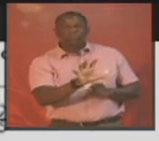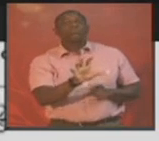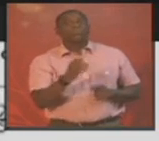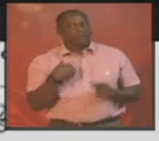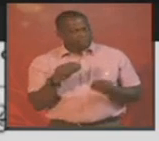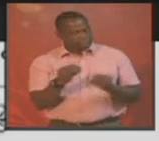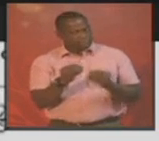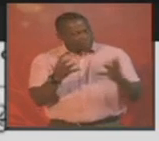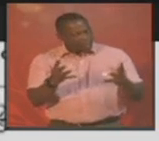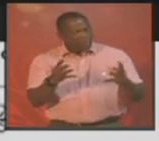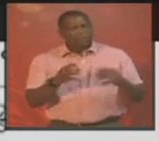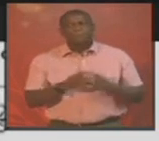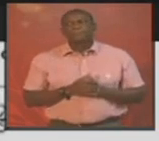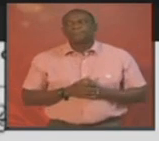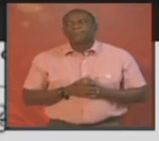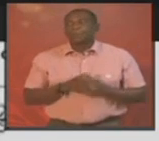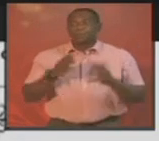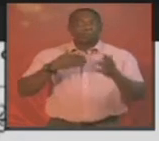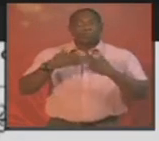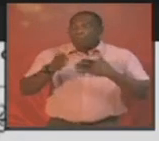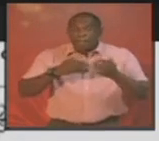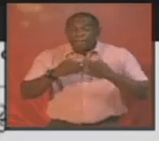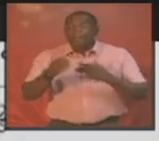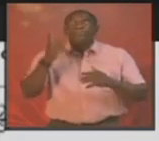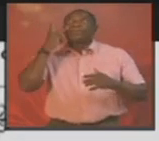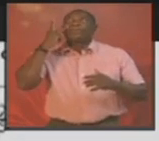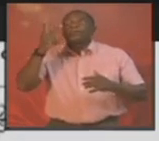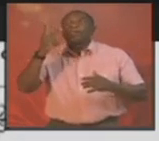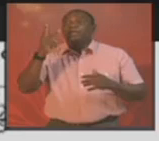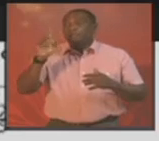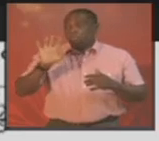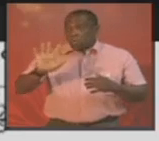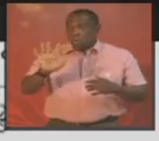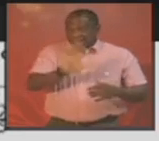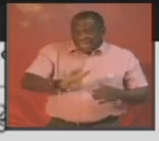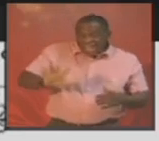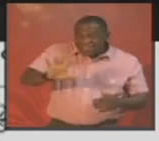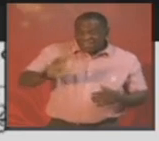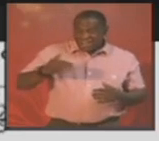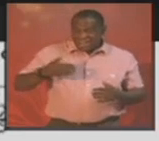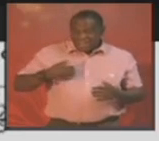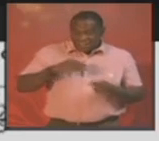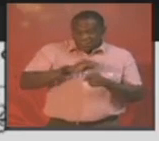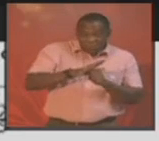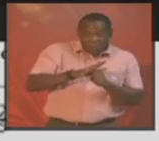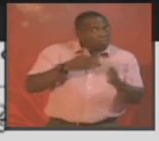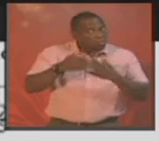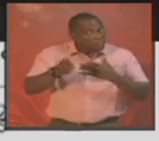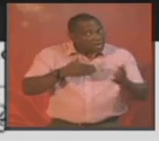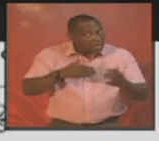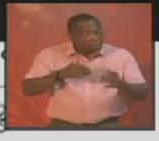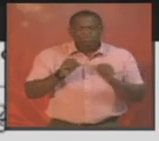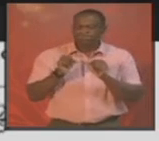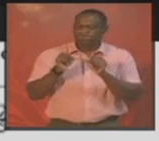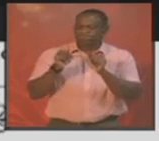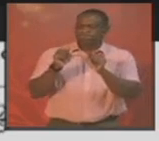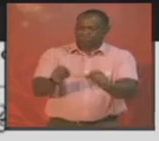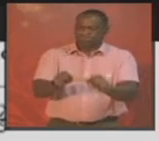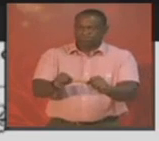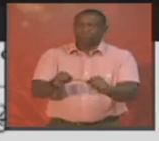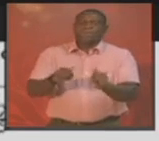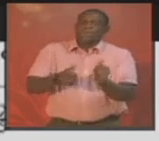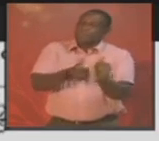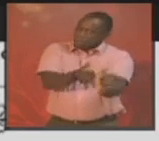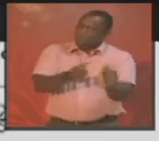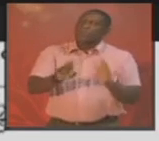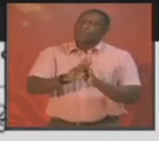of cases in your community or not, to adhere to the public health guidelines. Of note, we see that we haven't seen any cases in